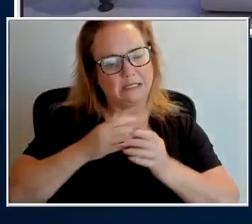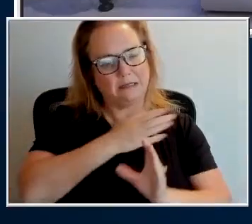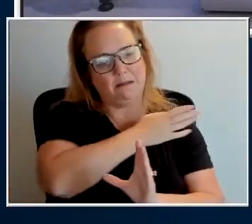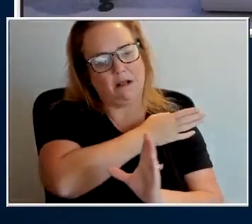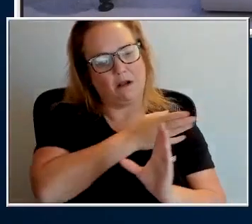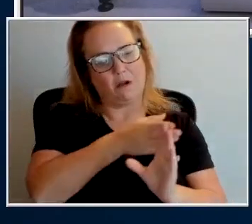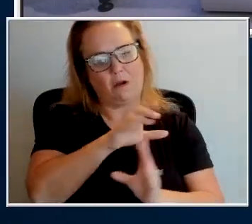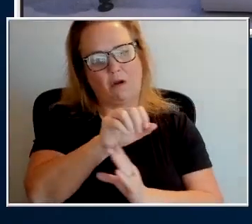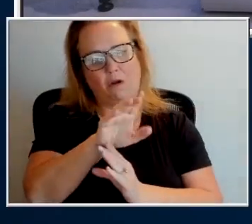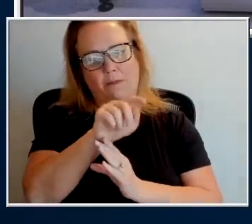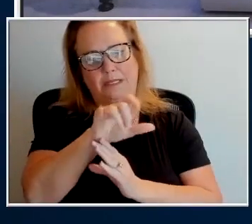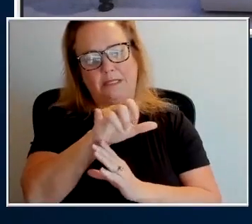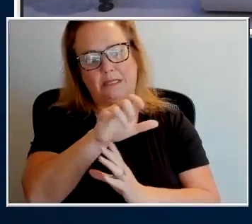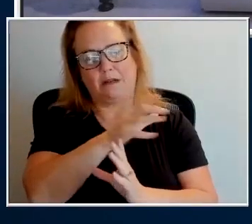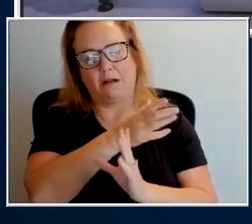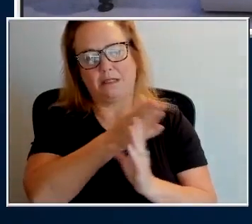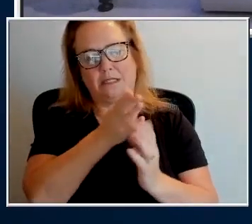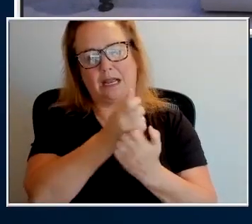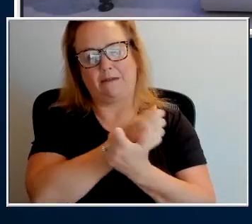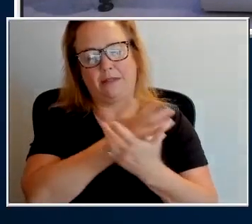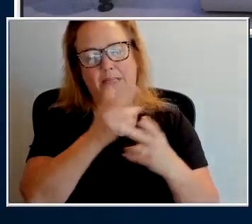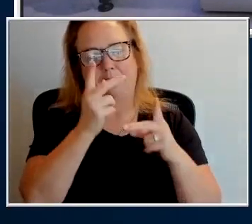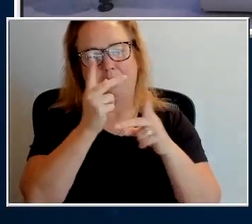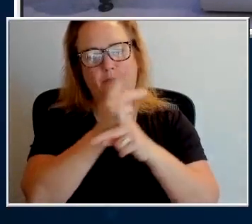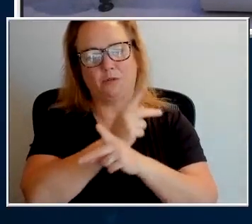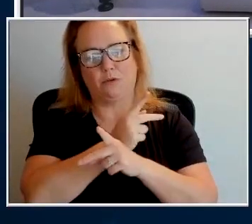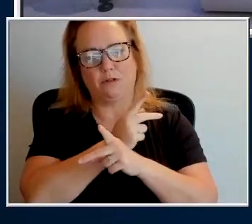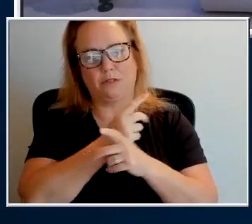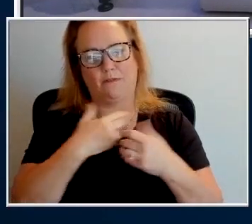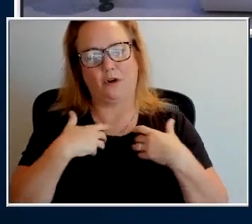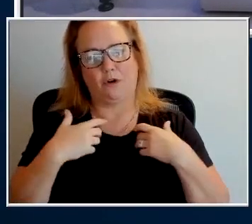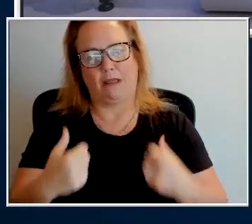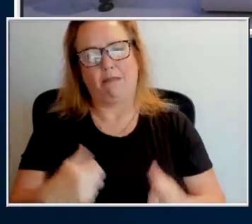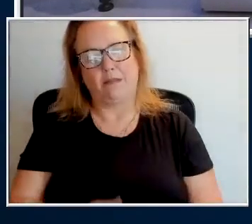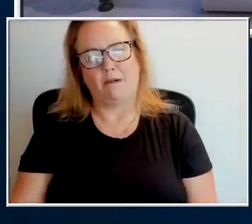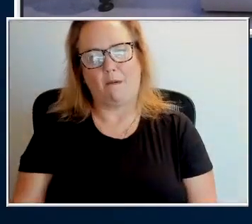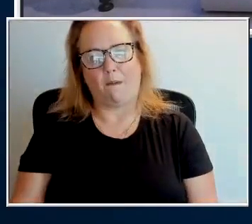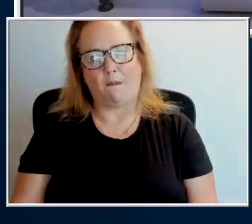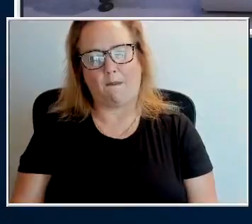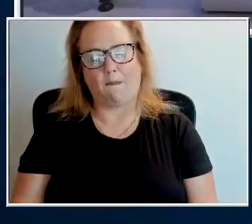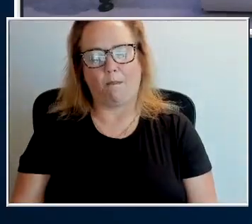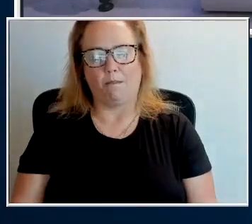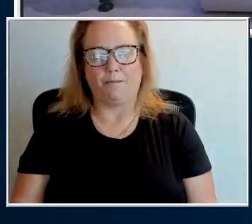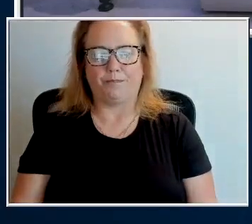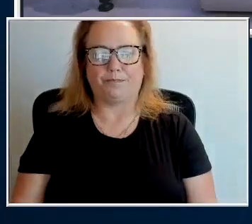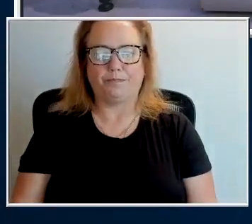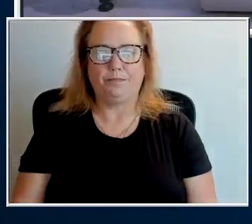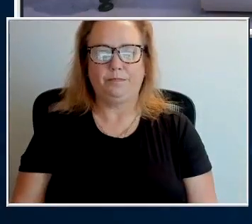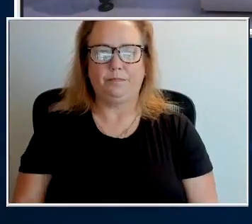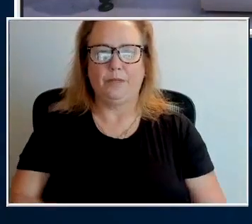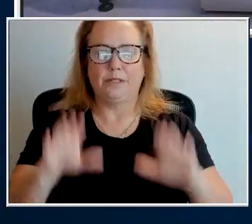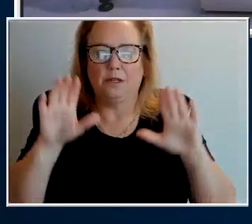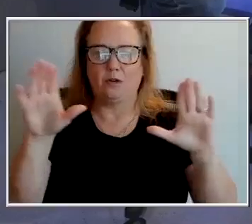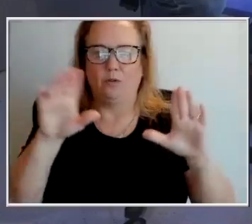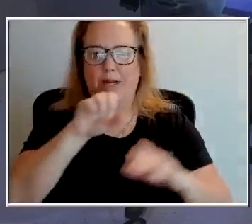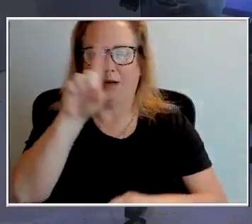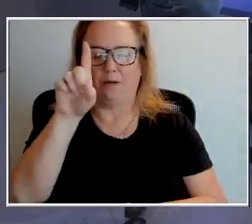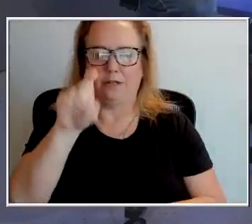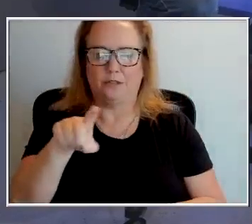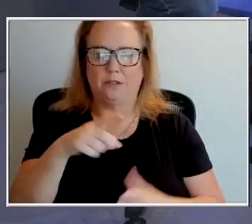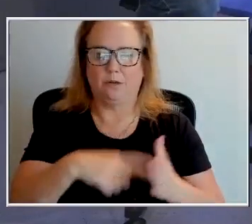that cause everything to be so much worse health-wise? Well, that's just a great darn question. What do you